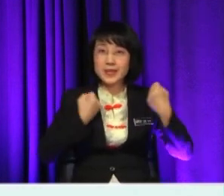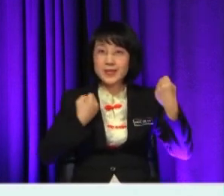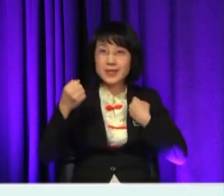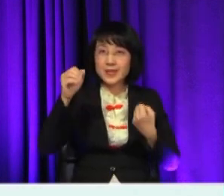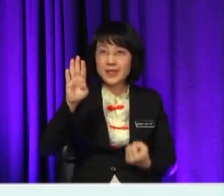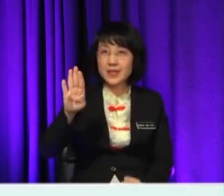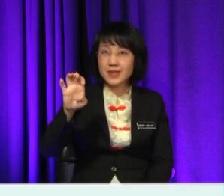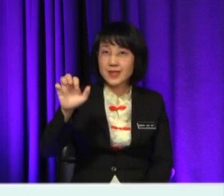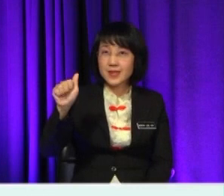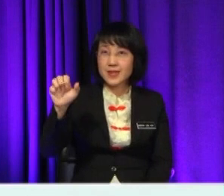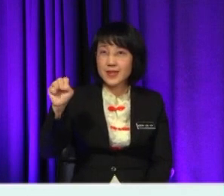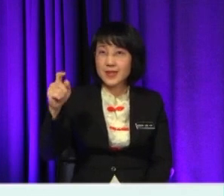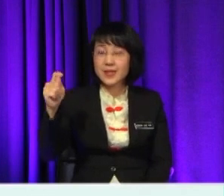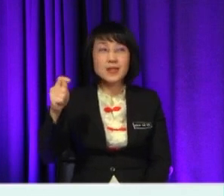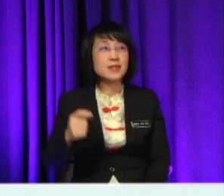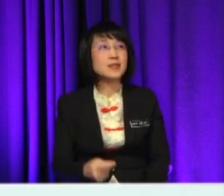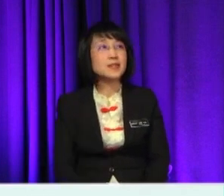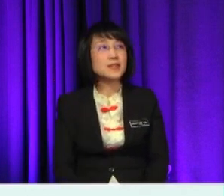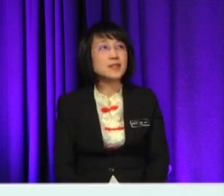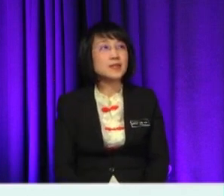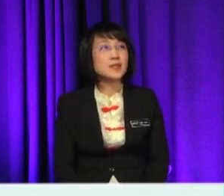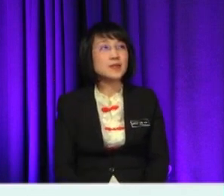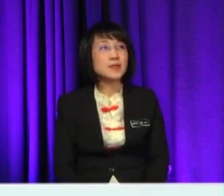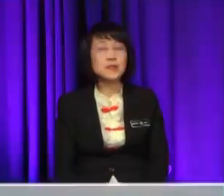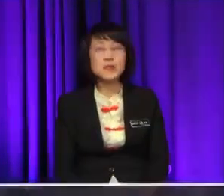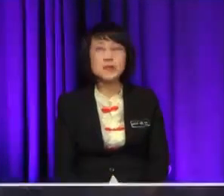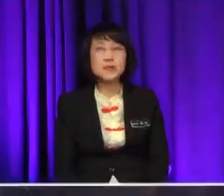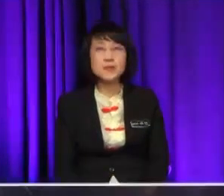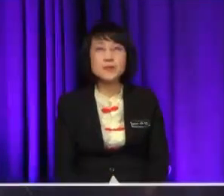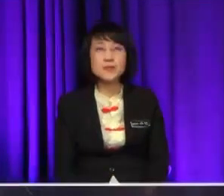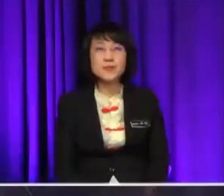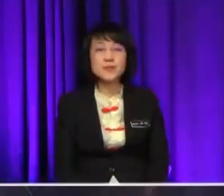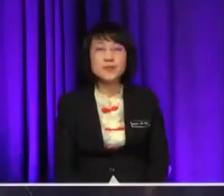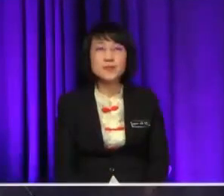Potter. And I know a few